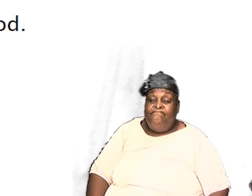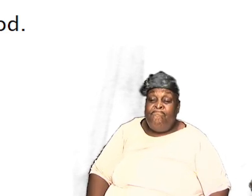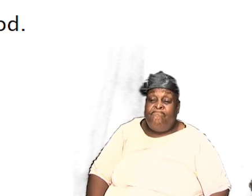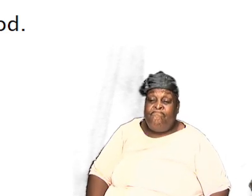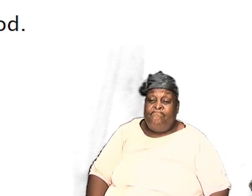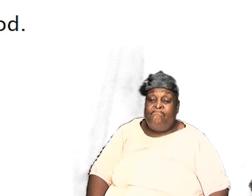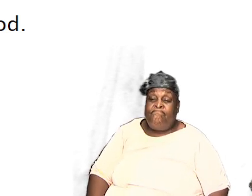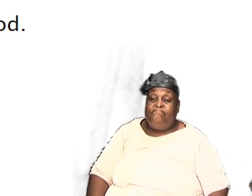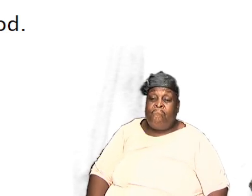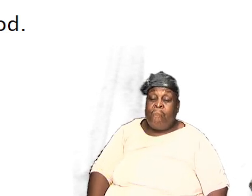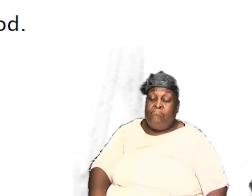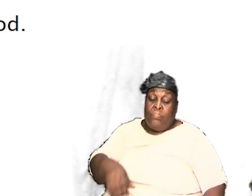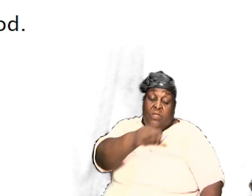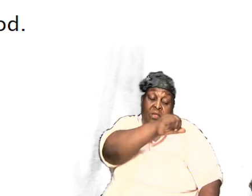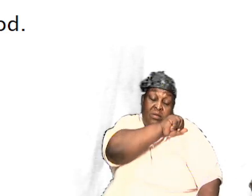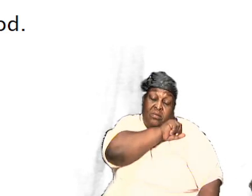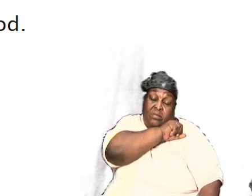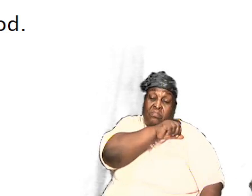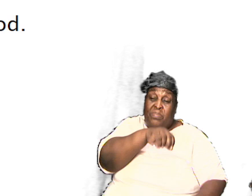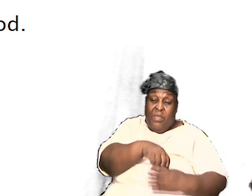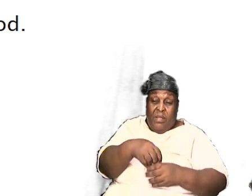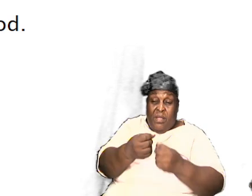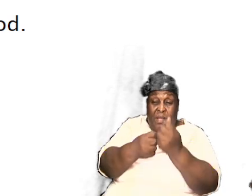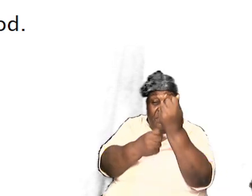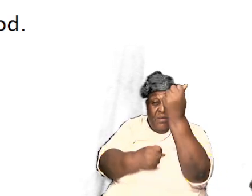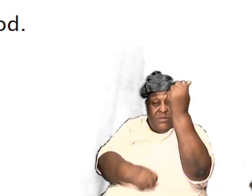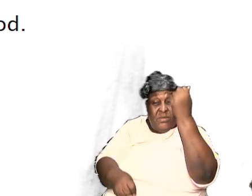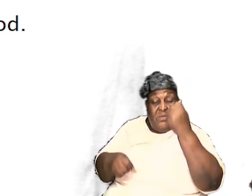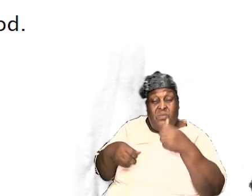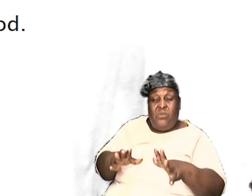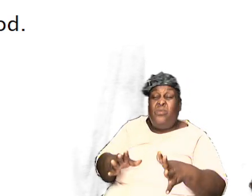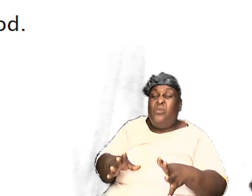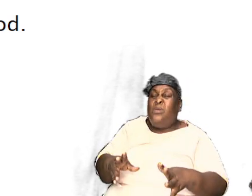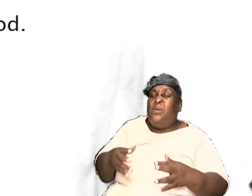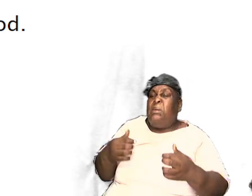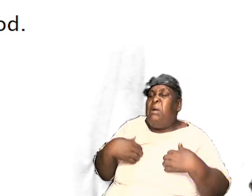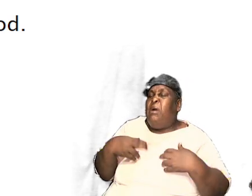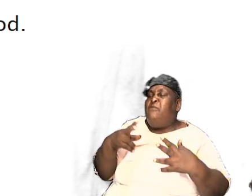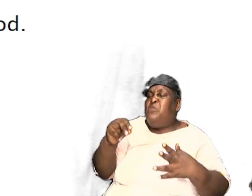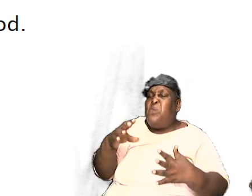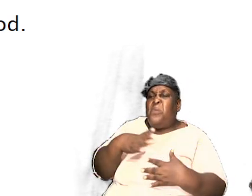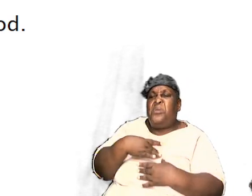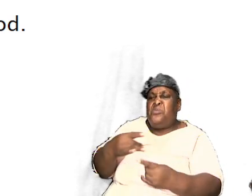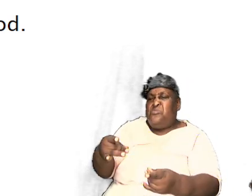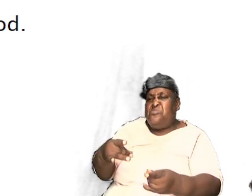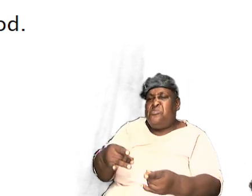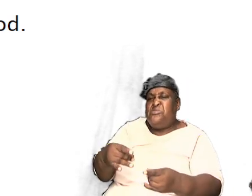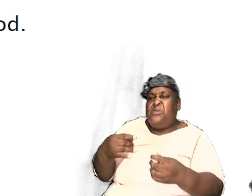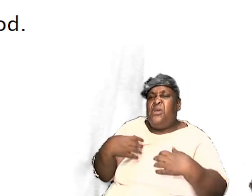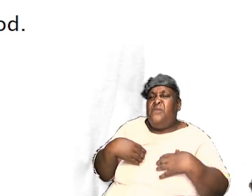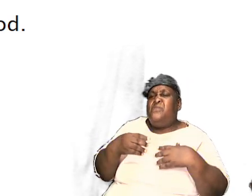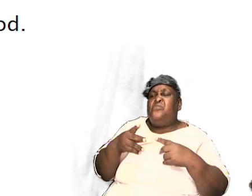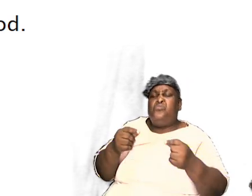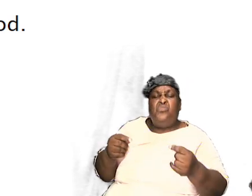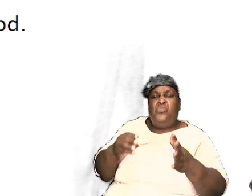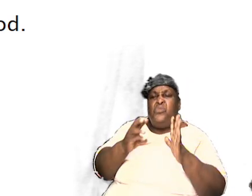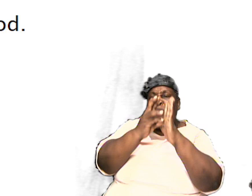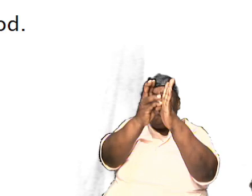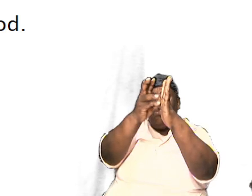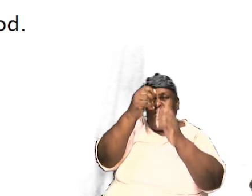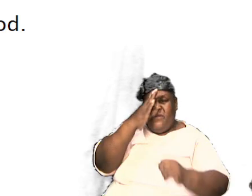He was in a battling state. He had no interest in doing the will of